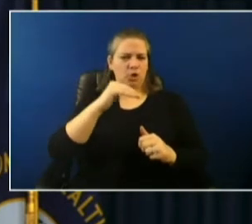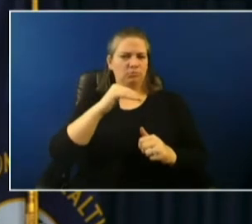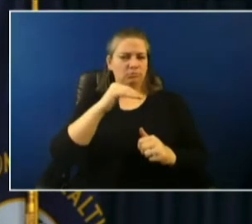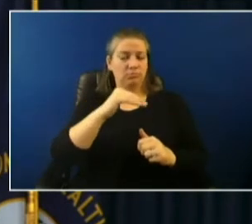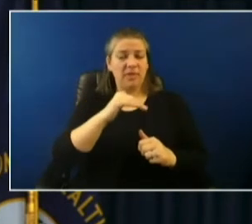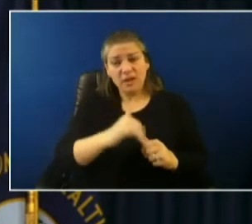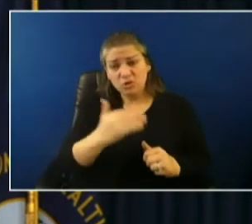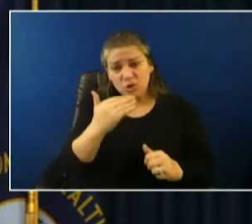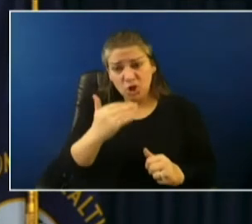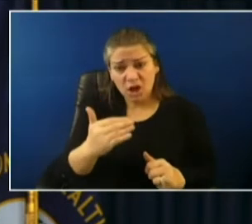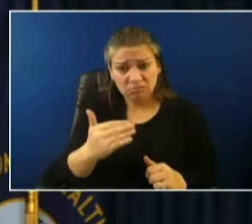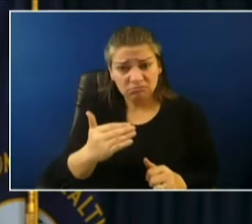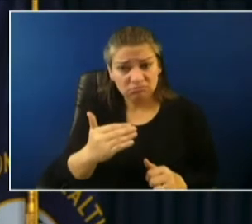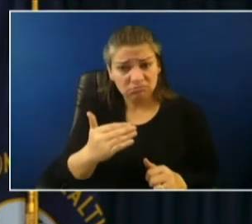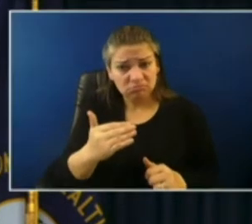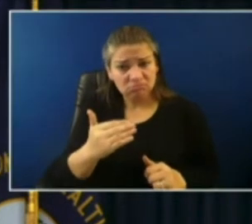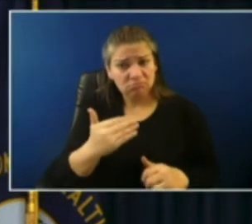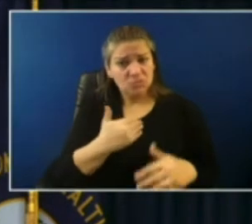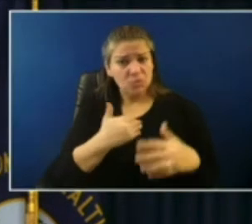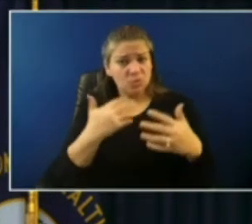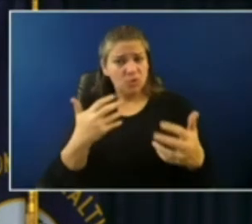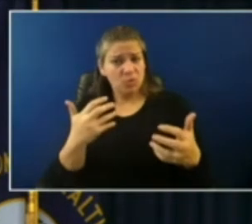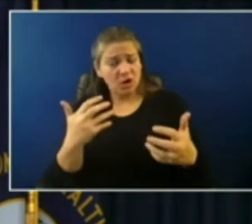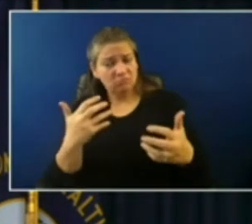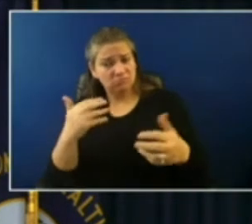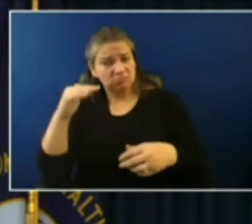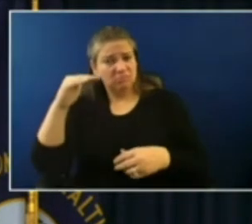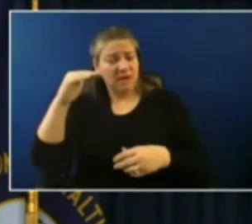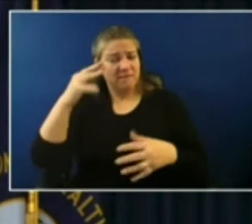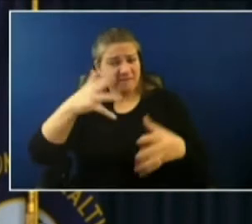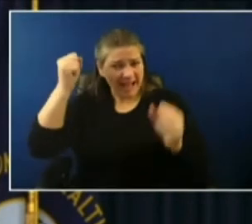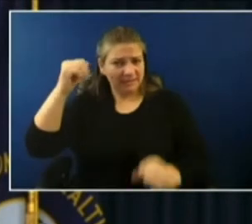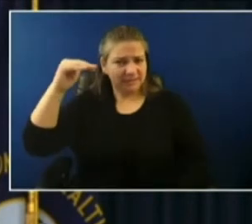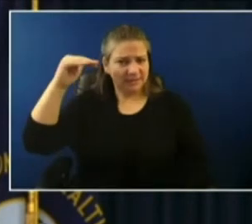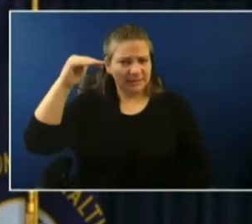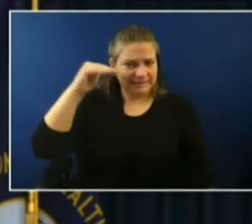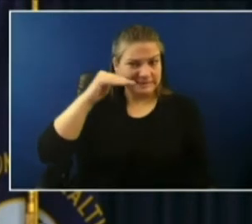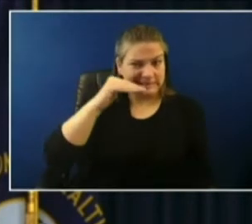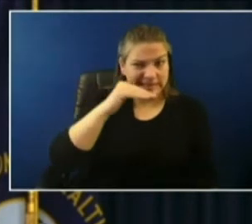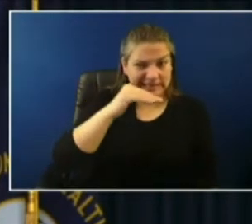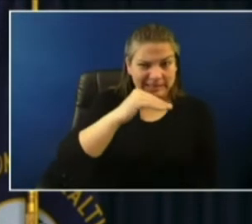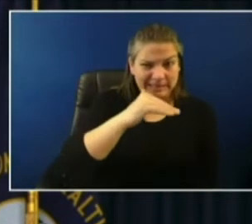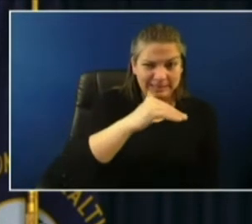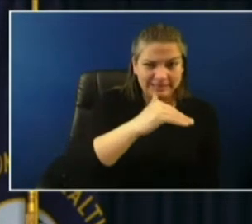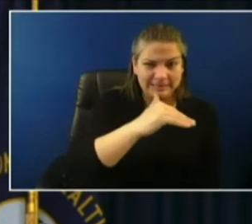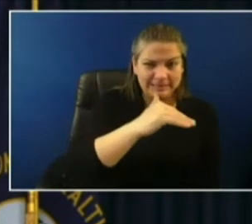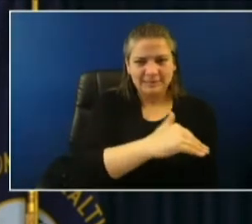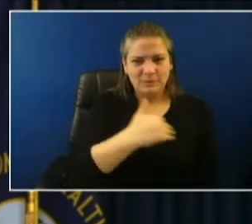want it to go down a whole lot faster. Tom Latek.